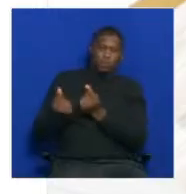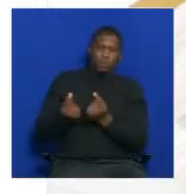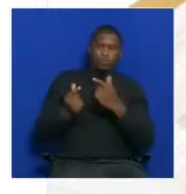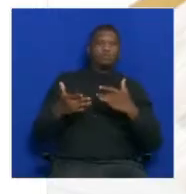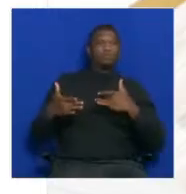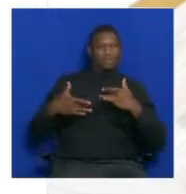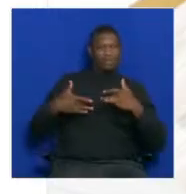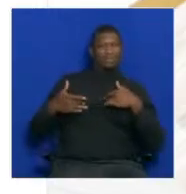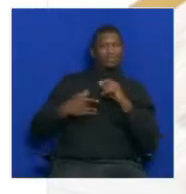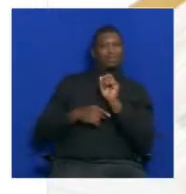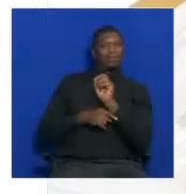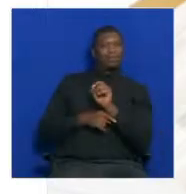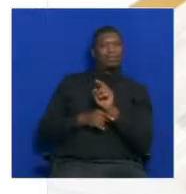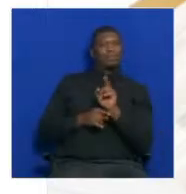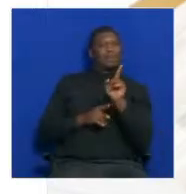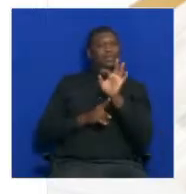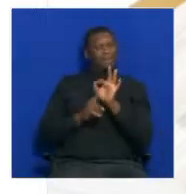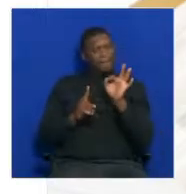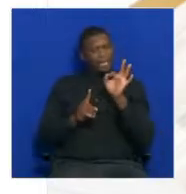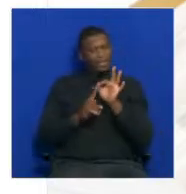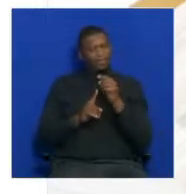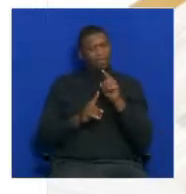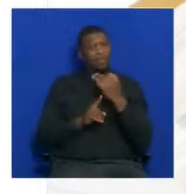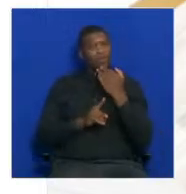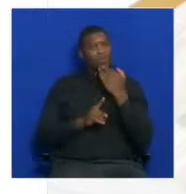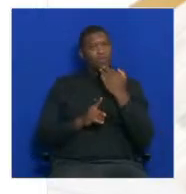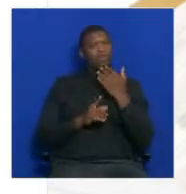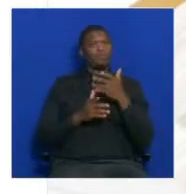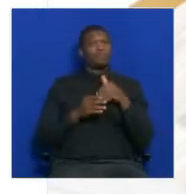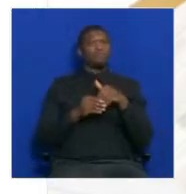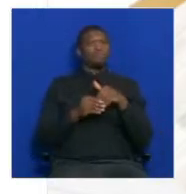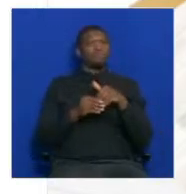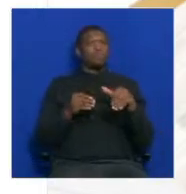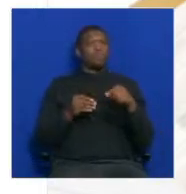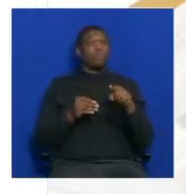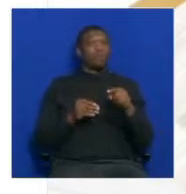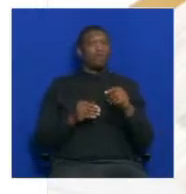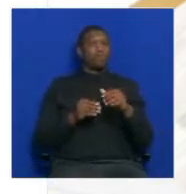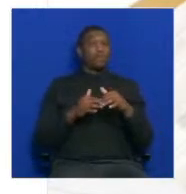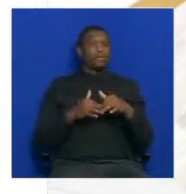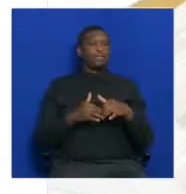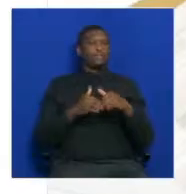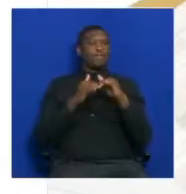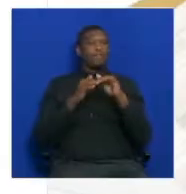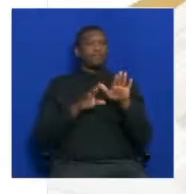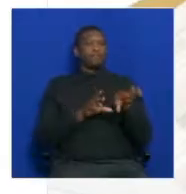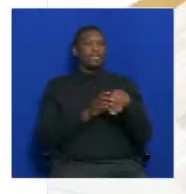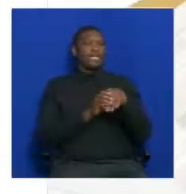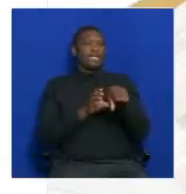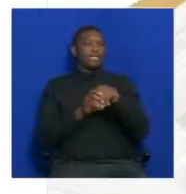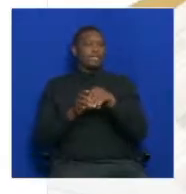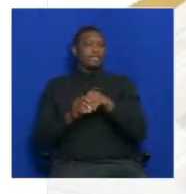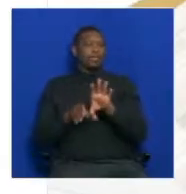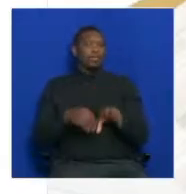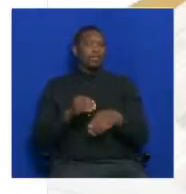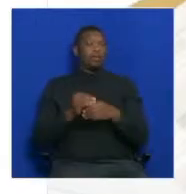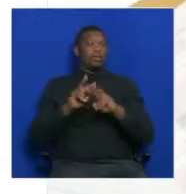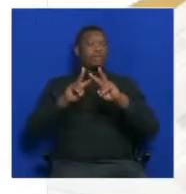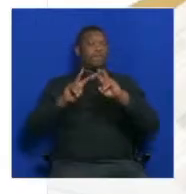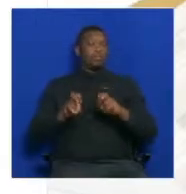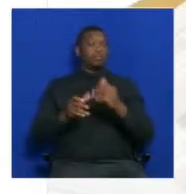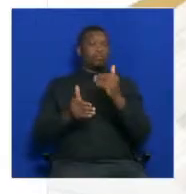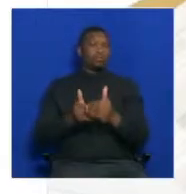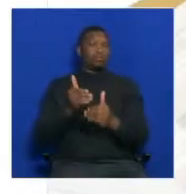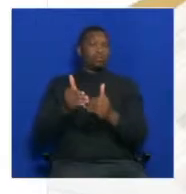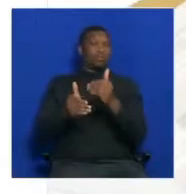in particular with the departure from the established intake and investigation process. Even where there is a